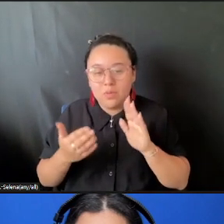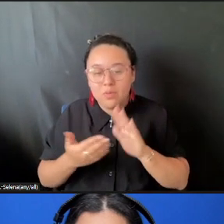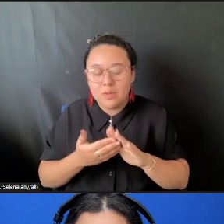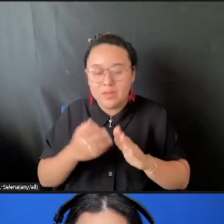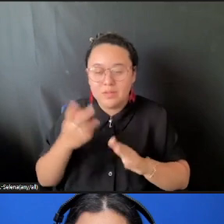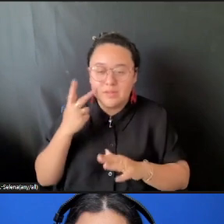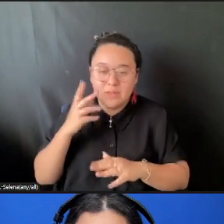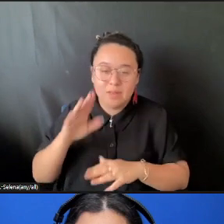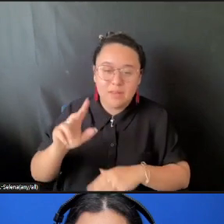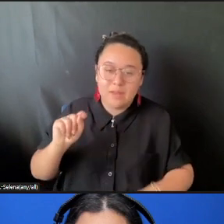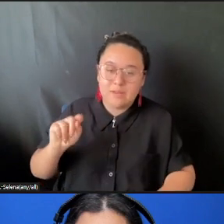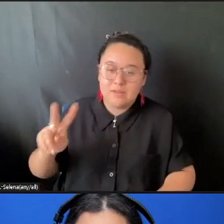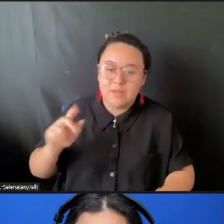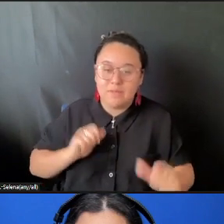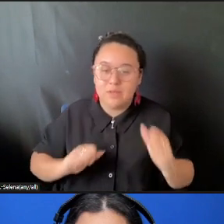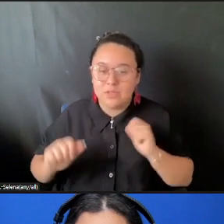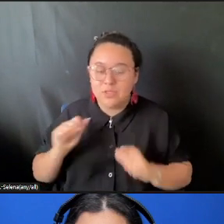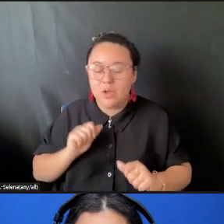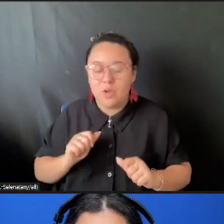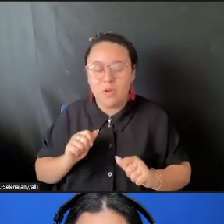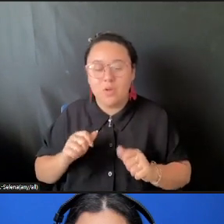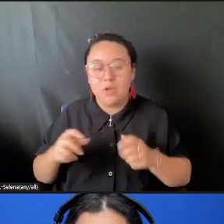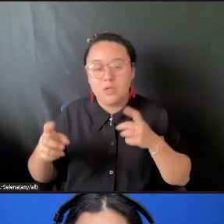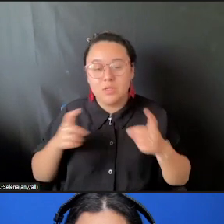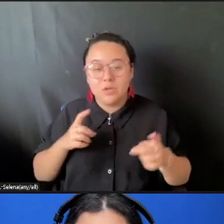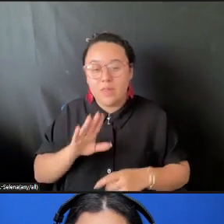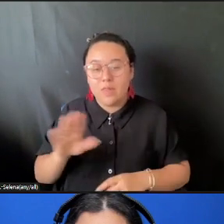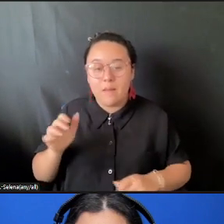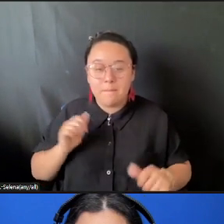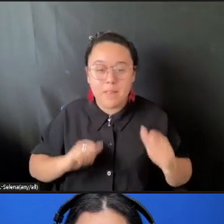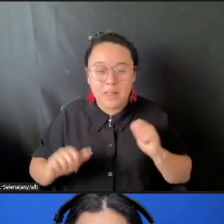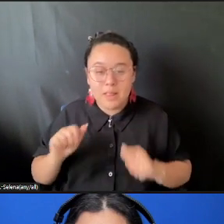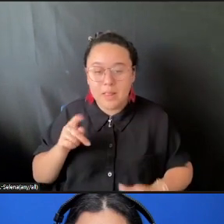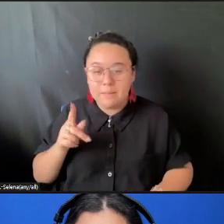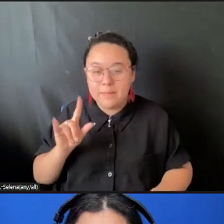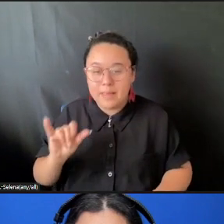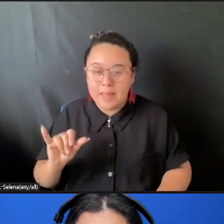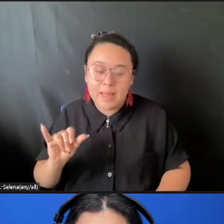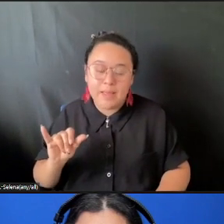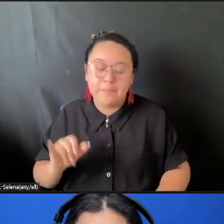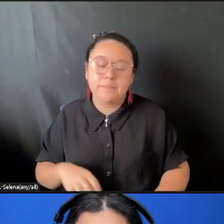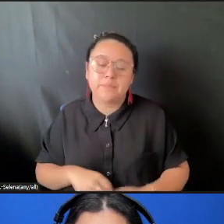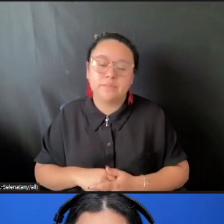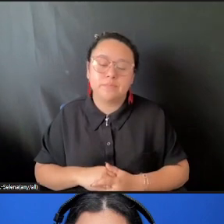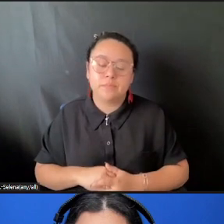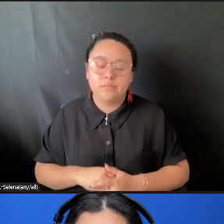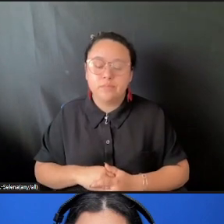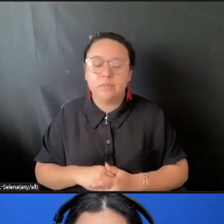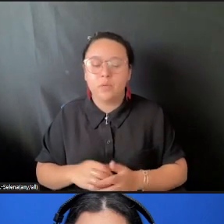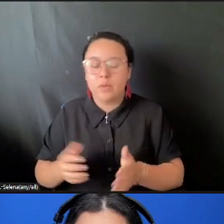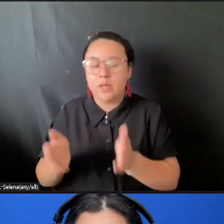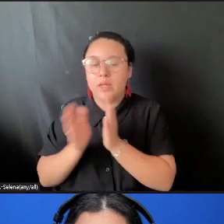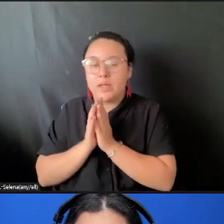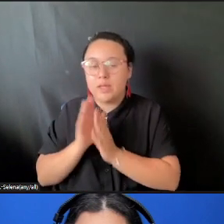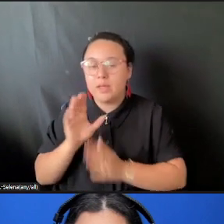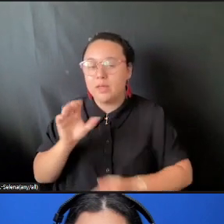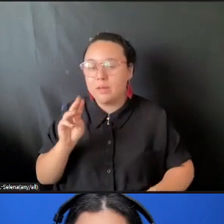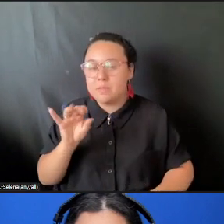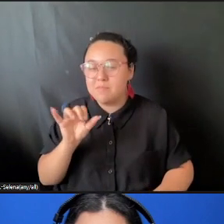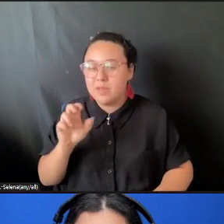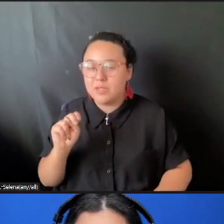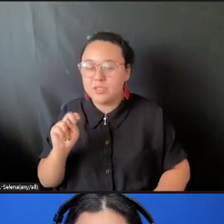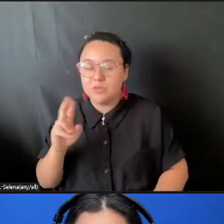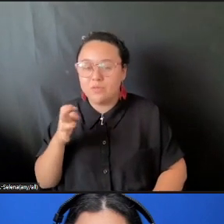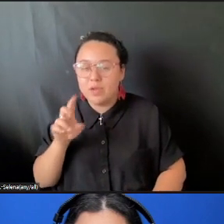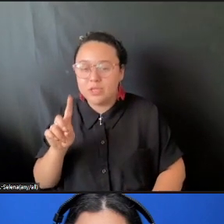their plays and, you know, doing things to, and her, you know, we commissioned Richard and Roger Guinevere Smith when I was